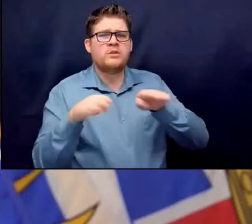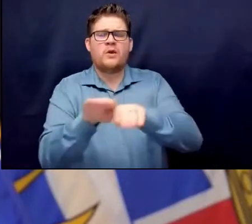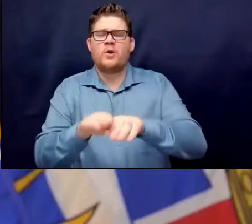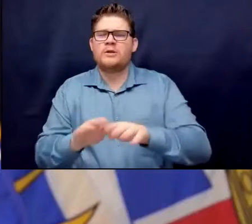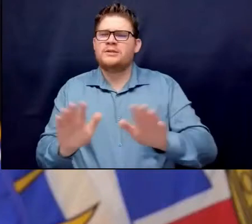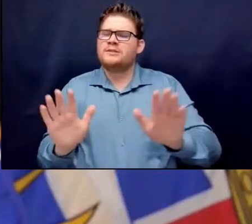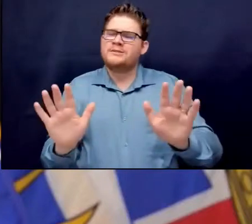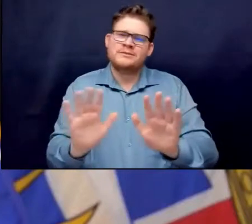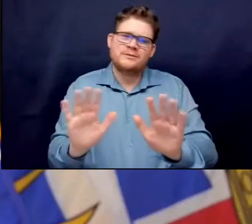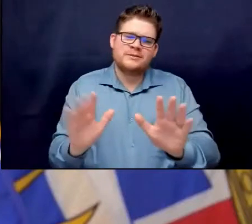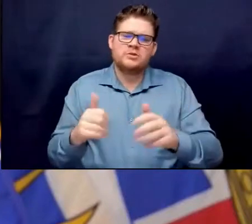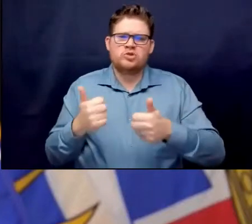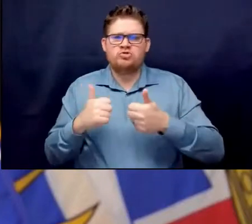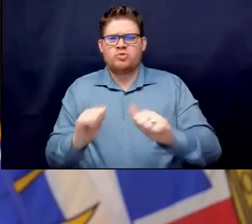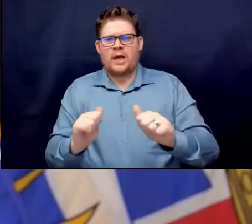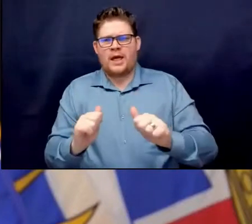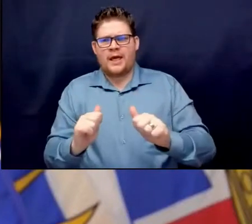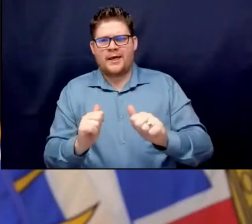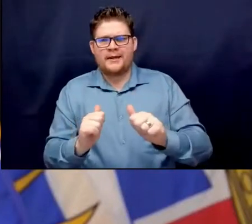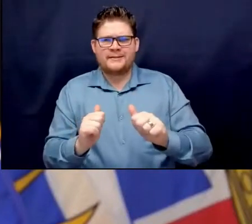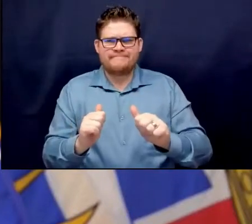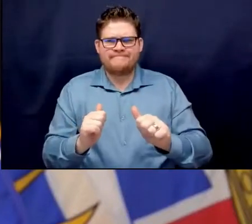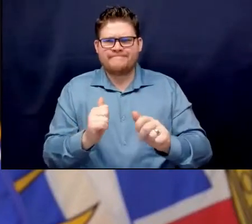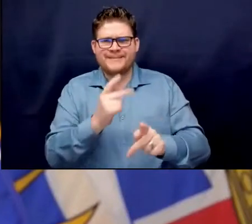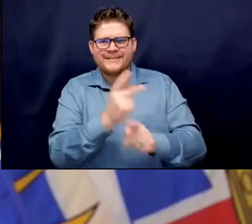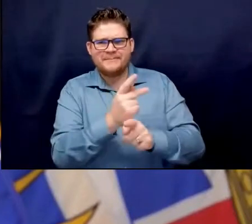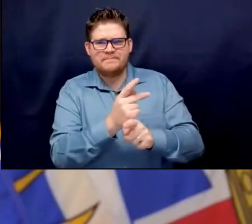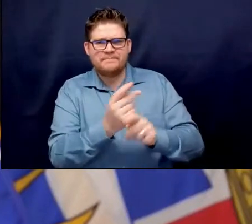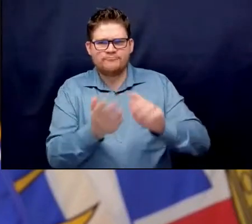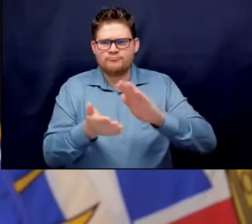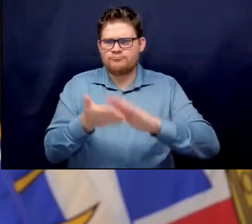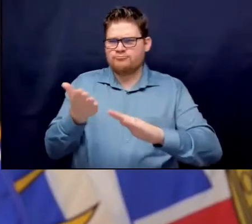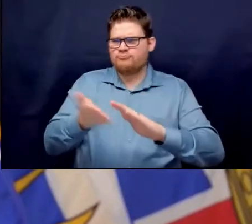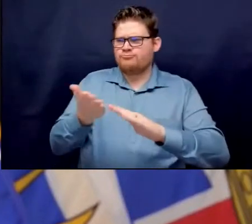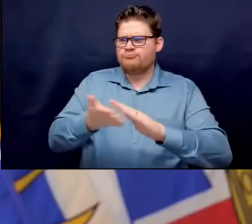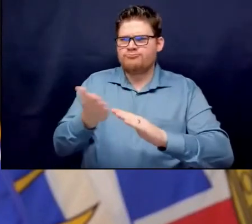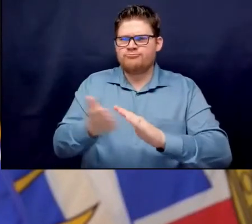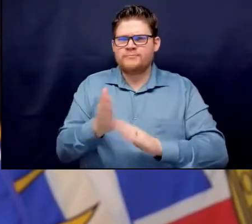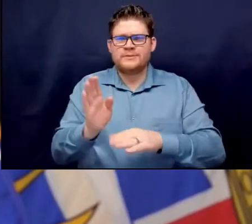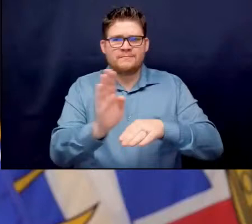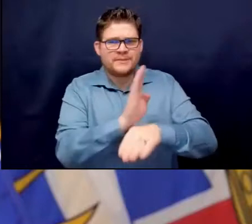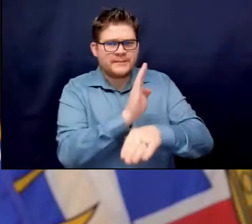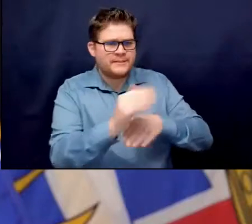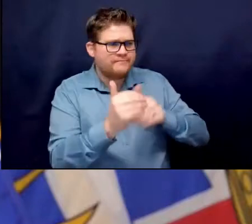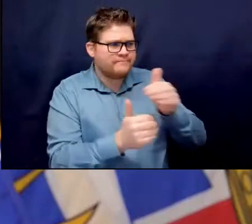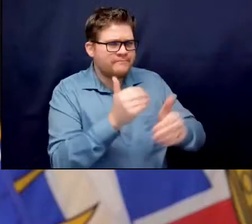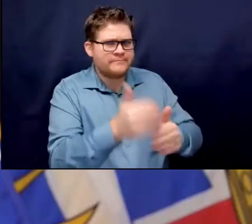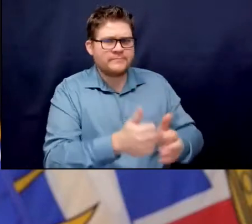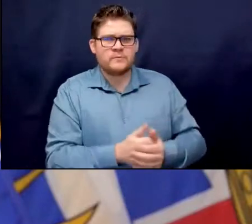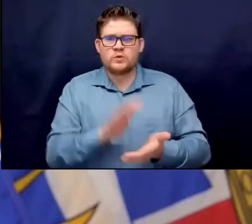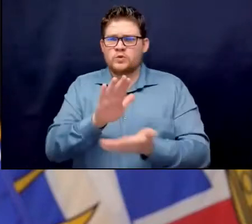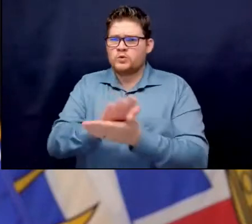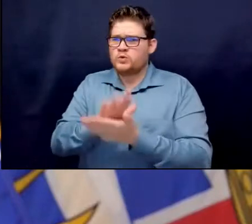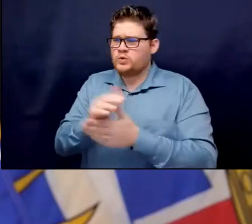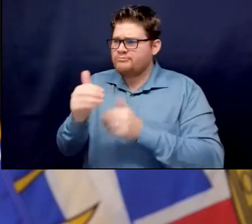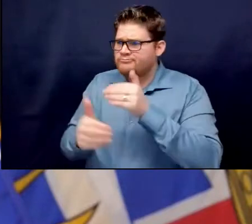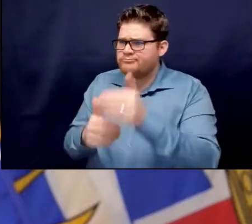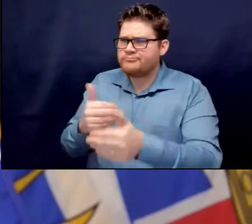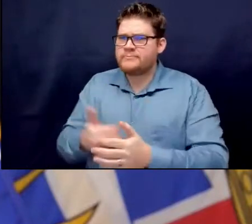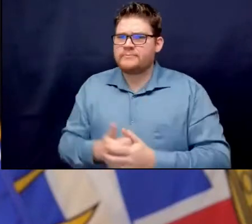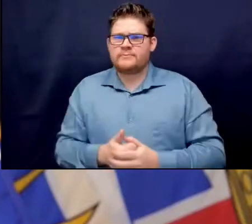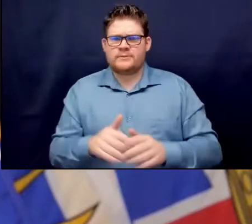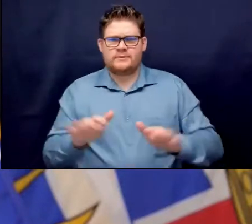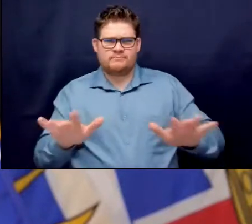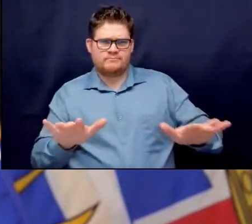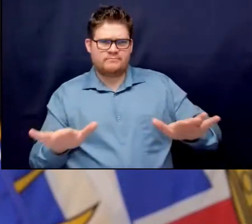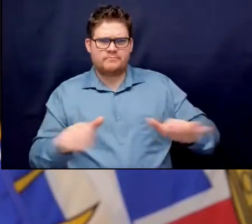the things that we do in society that are so important for us, including the economy. I mean, people working is important, people going to school is important. So it